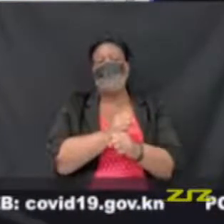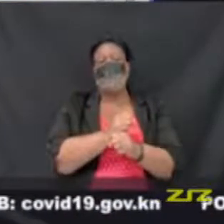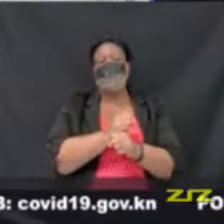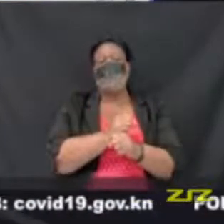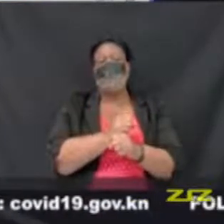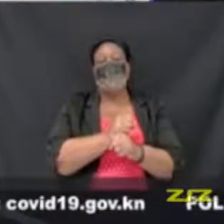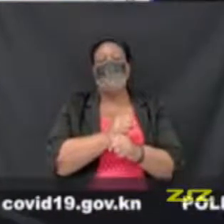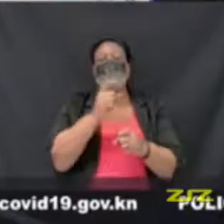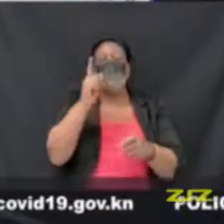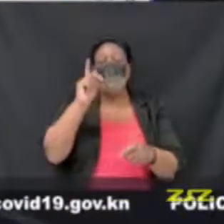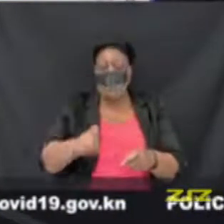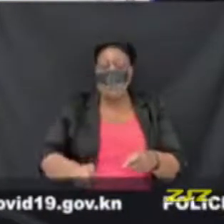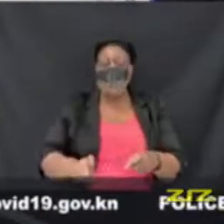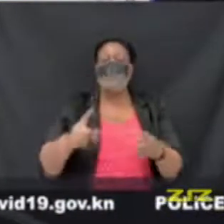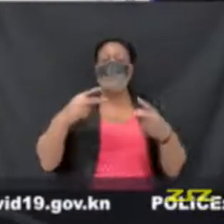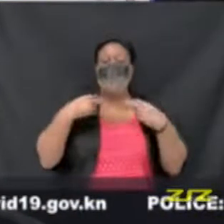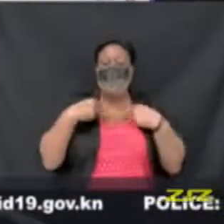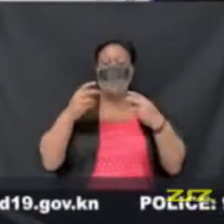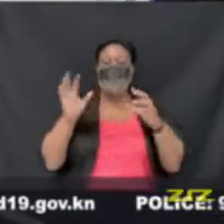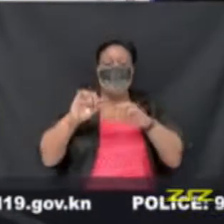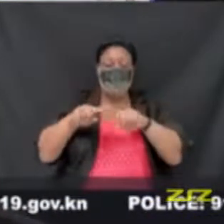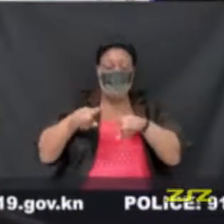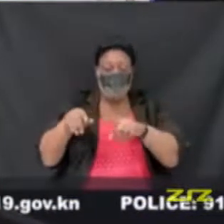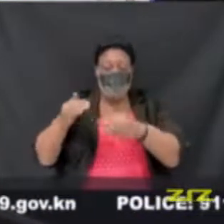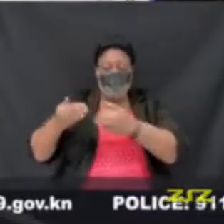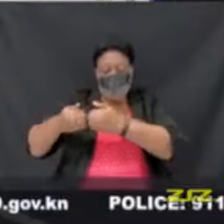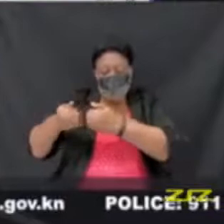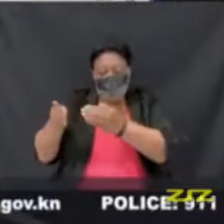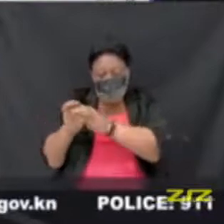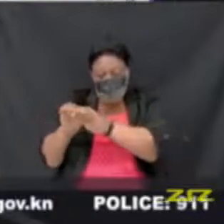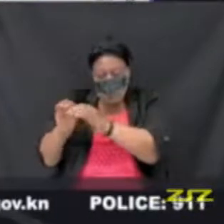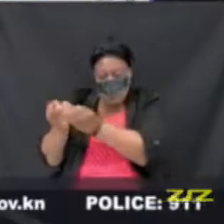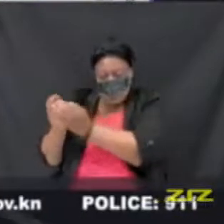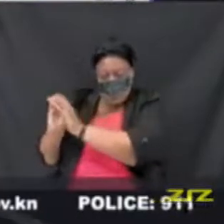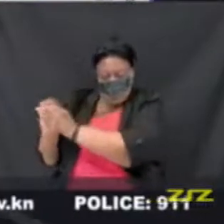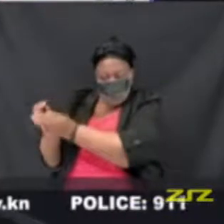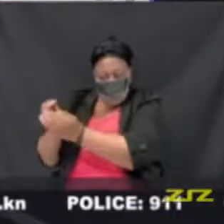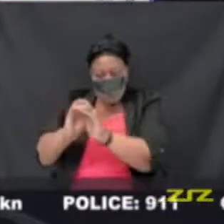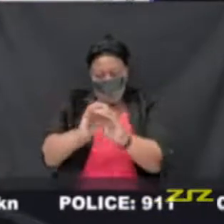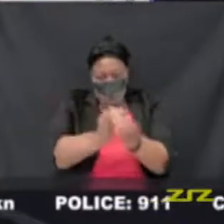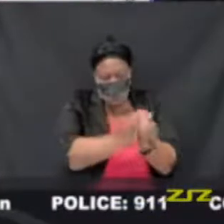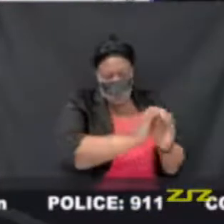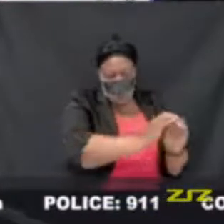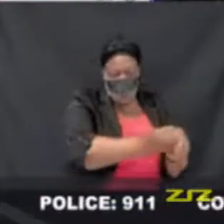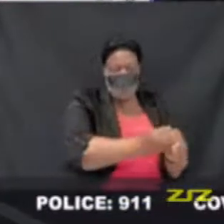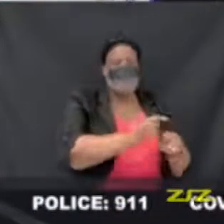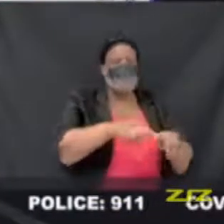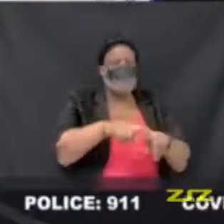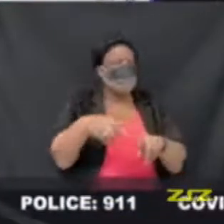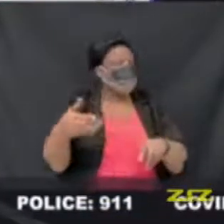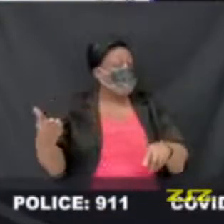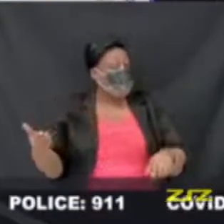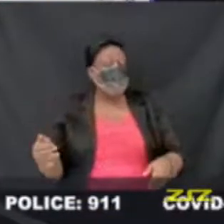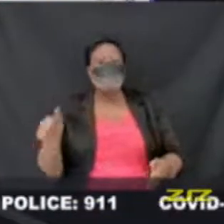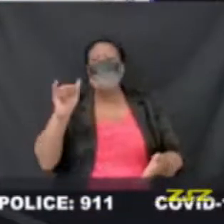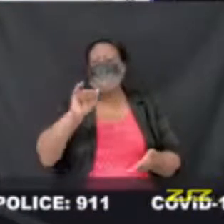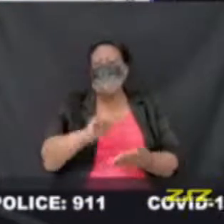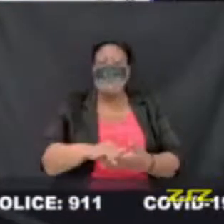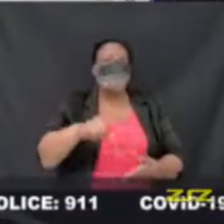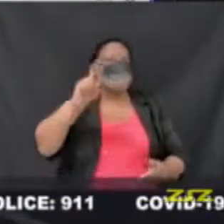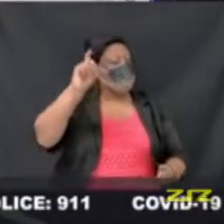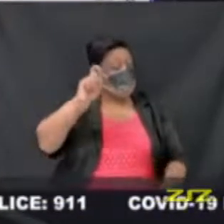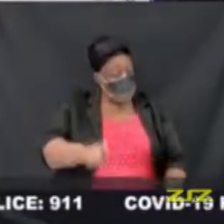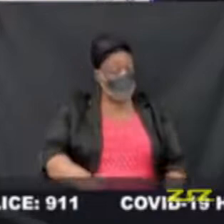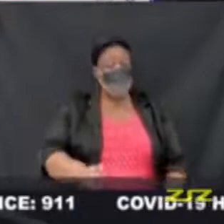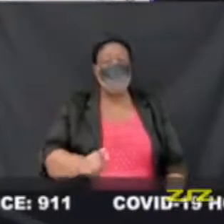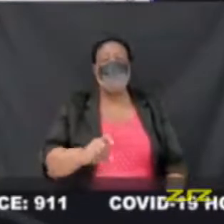of COVID-19. And so you would have heard of certain bubble events. CPL, for example, was a